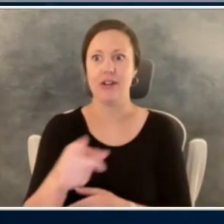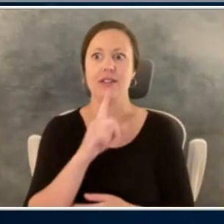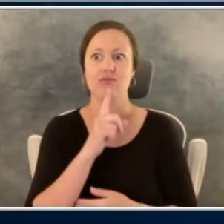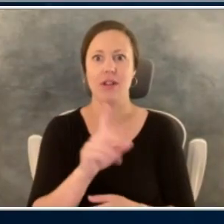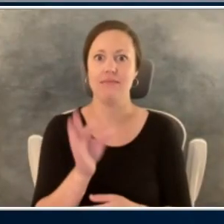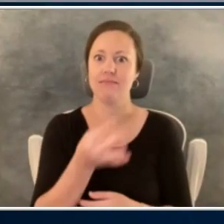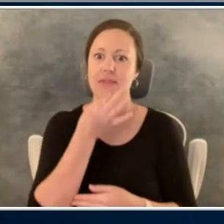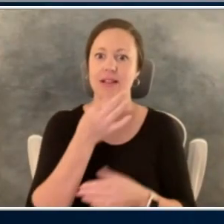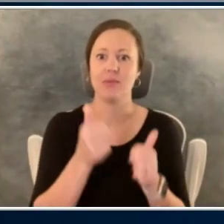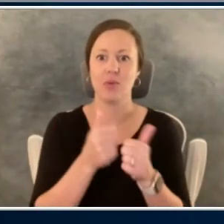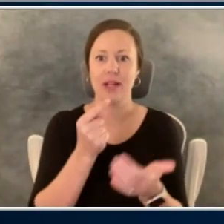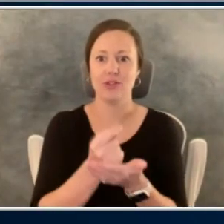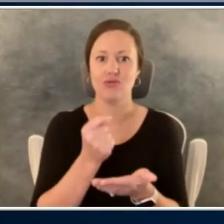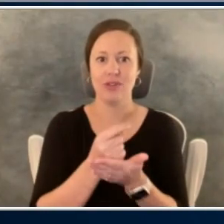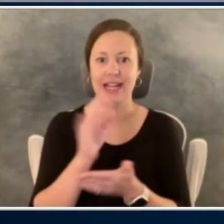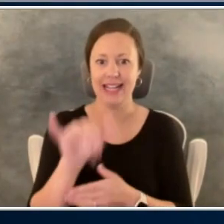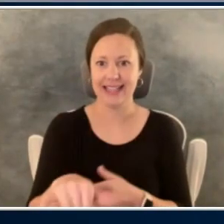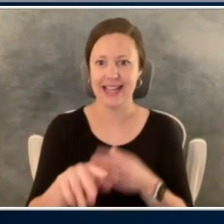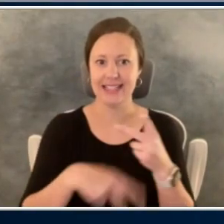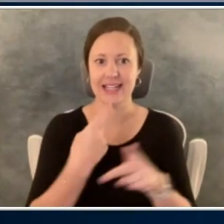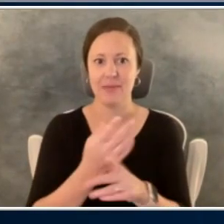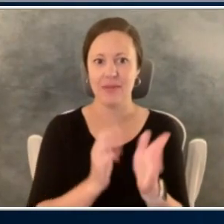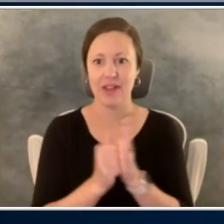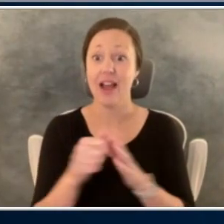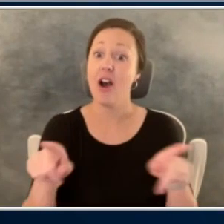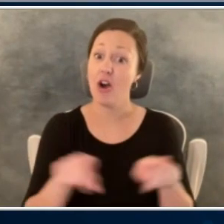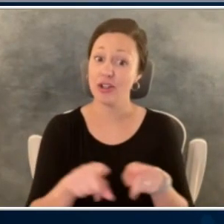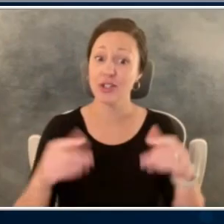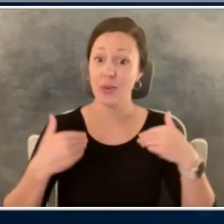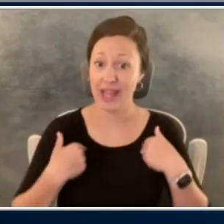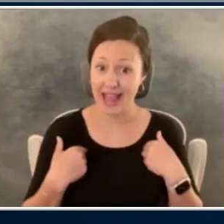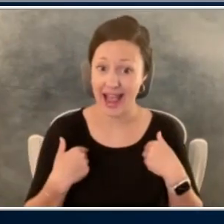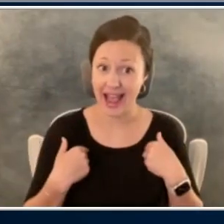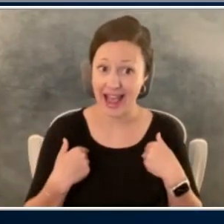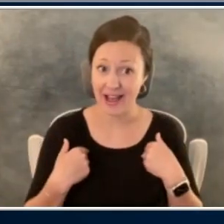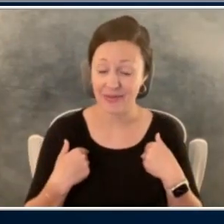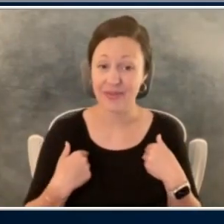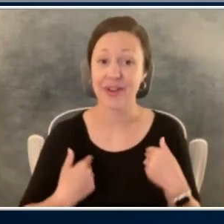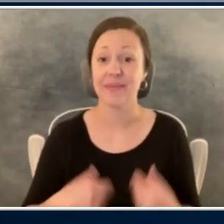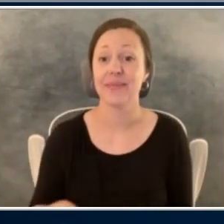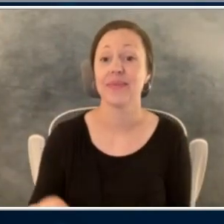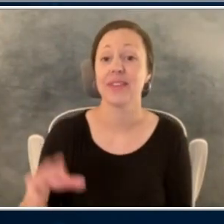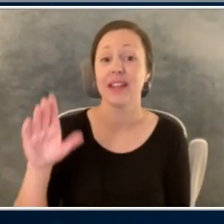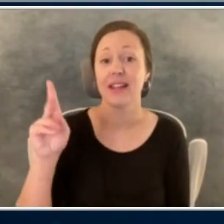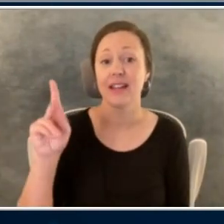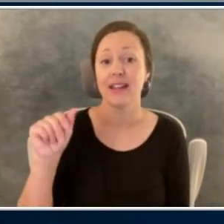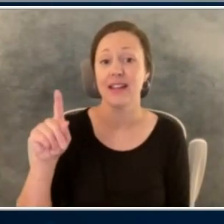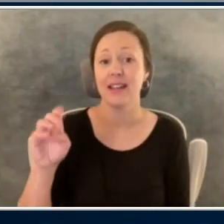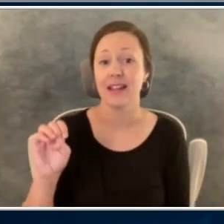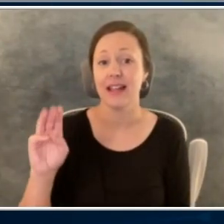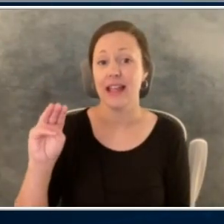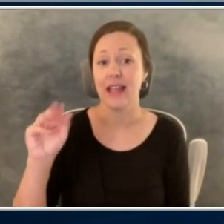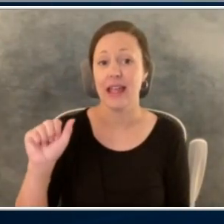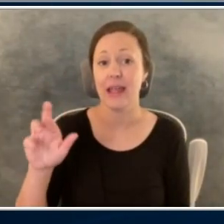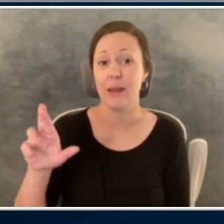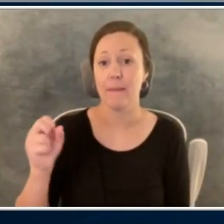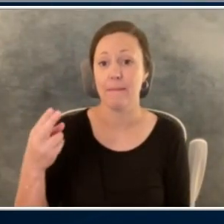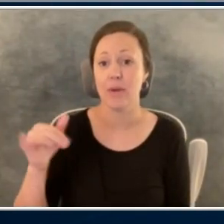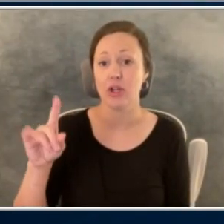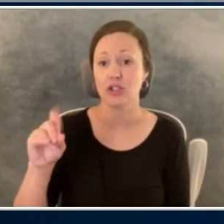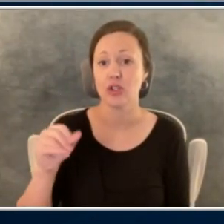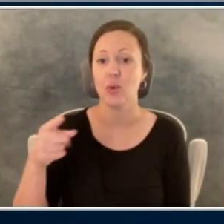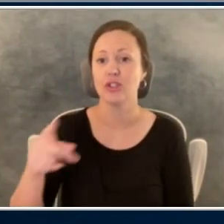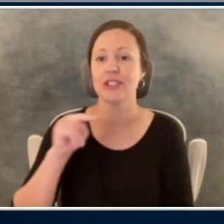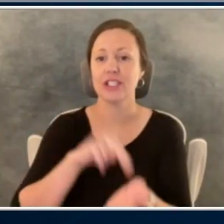Dr. Chen. Hey, Jess. We also have in Studio B with us Kate Martineau, a nurse practitioner in the Department